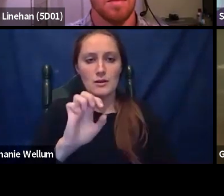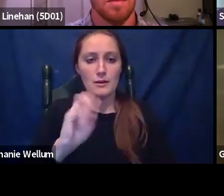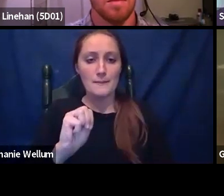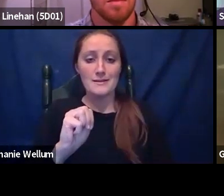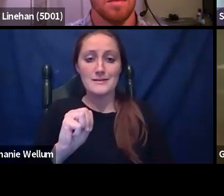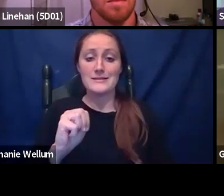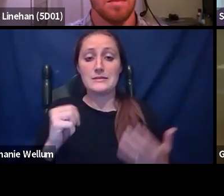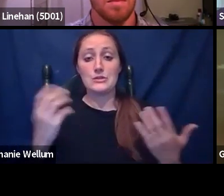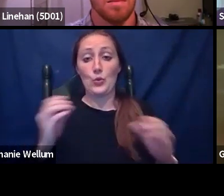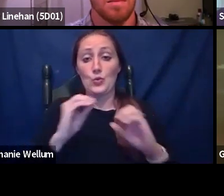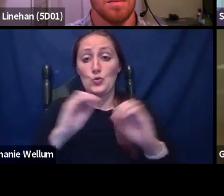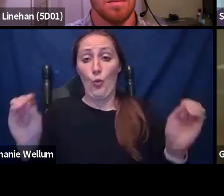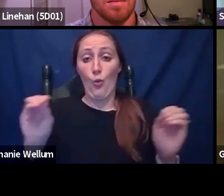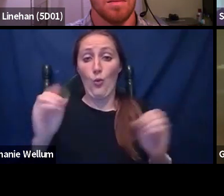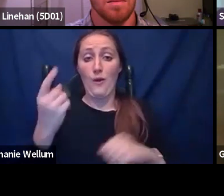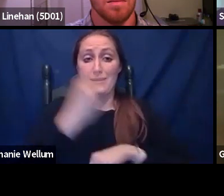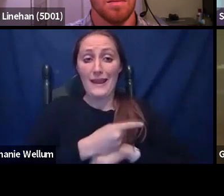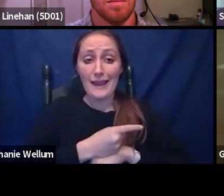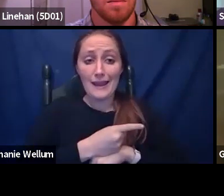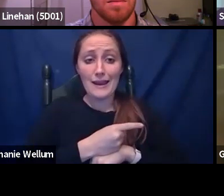date and the document is here,